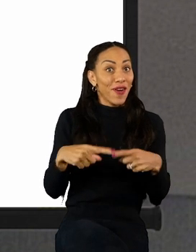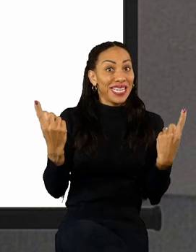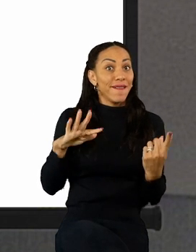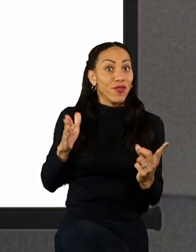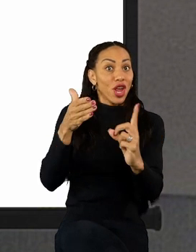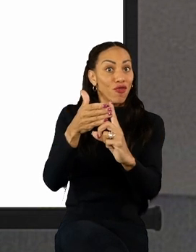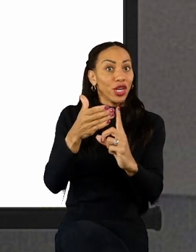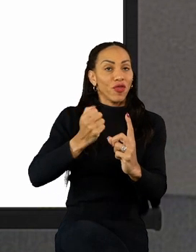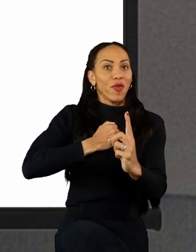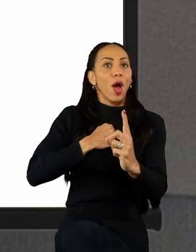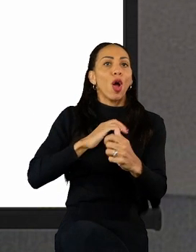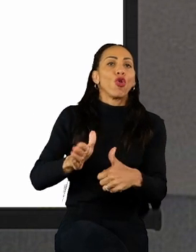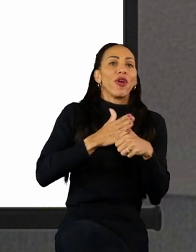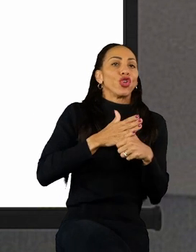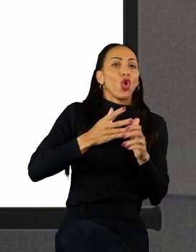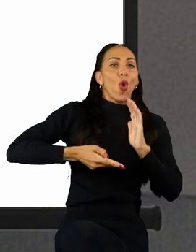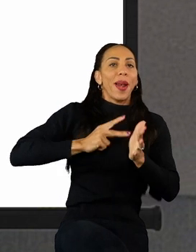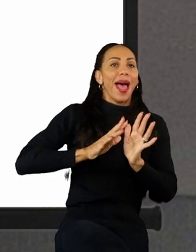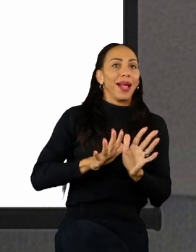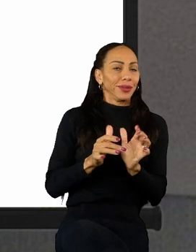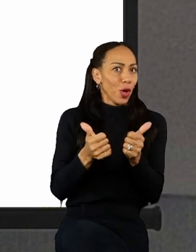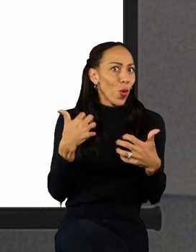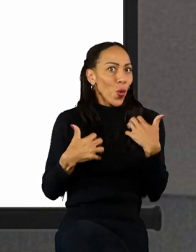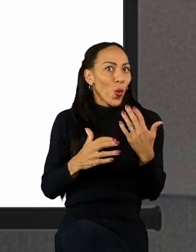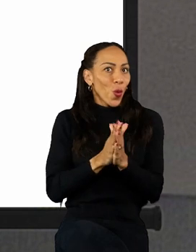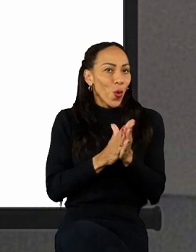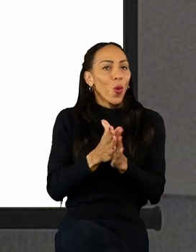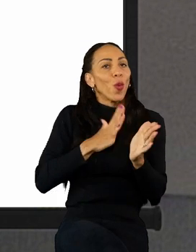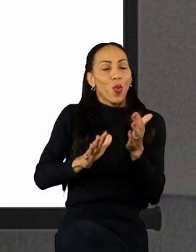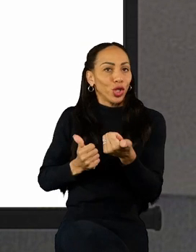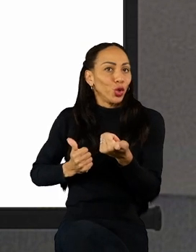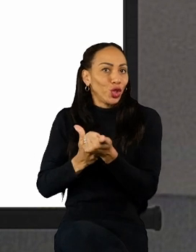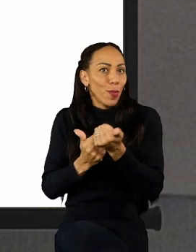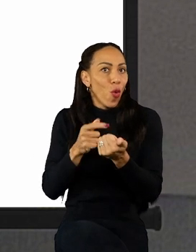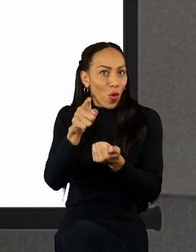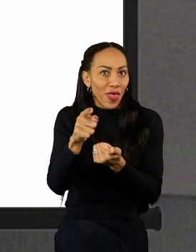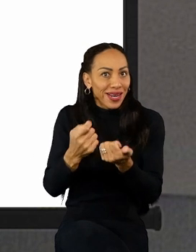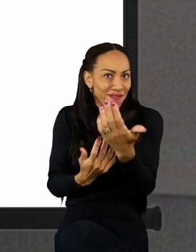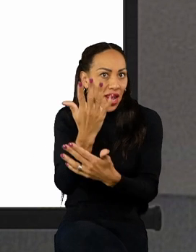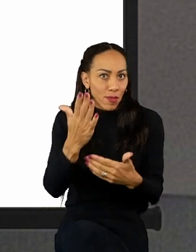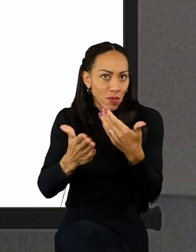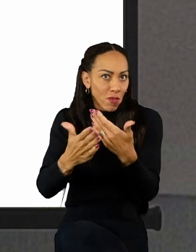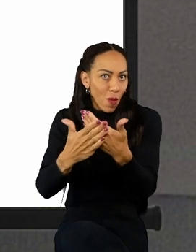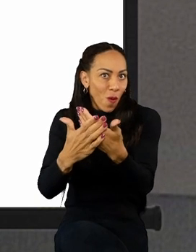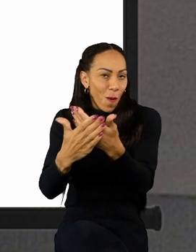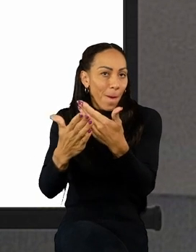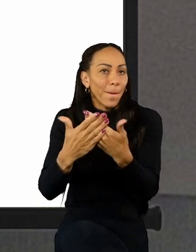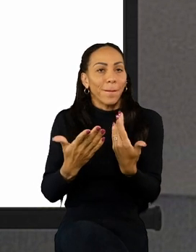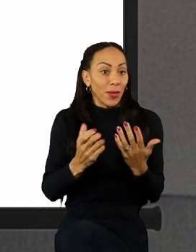it in a very different direction, which is very exciting, and we're happy to continue supporting that as well,